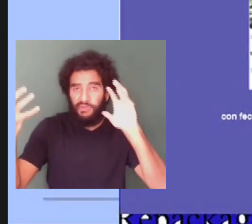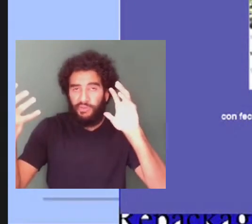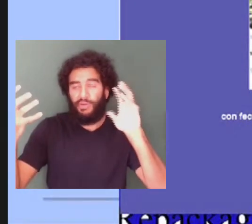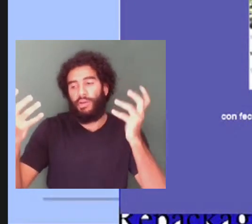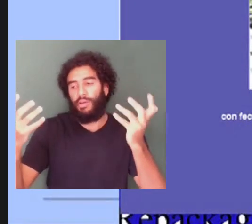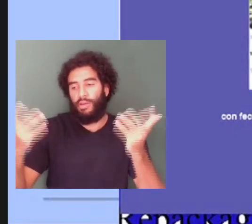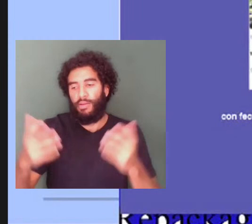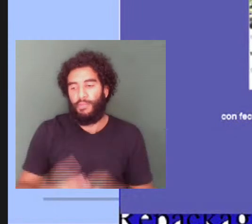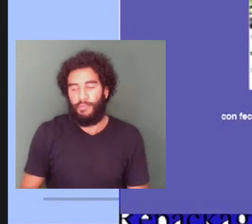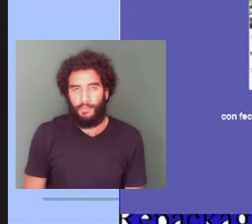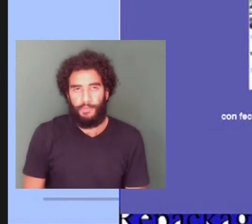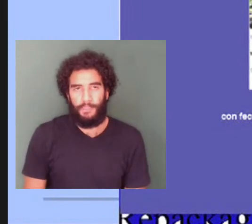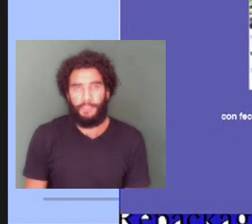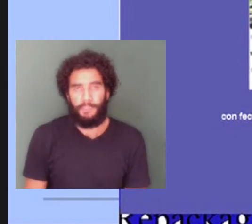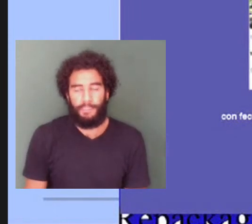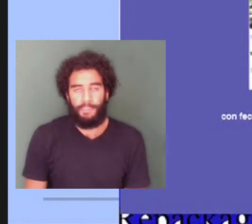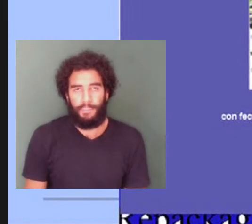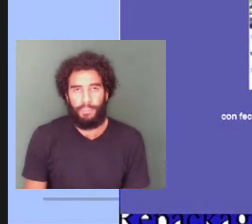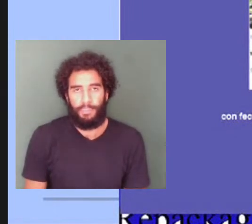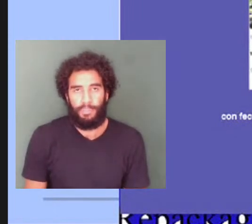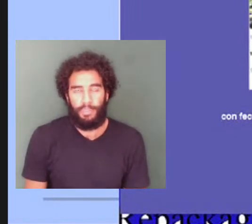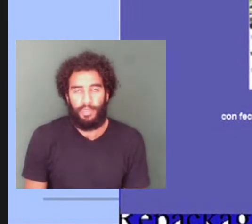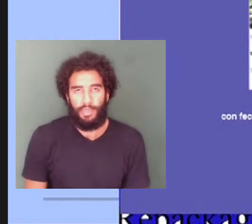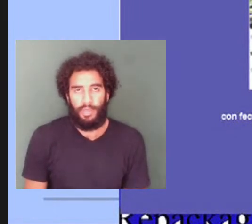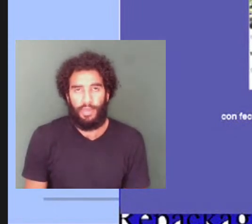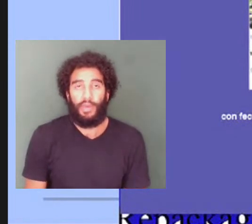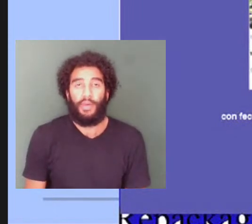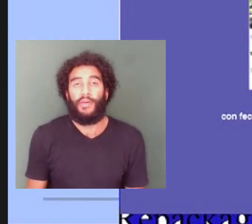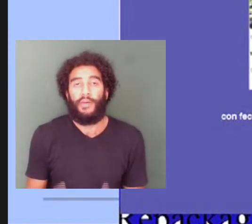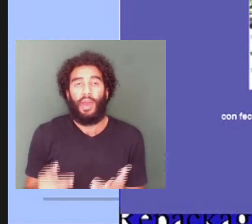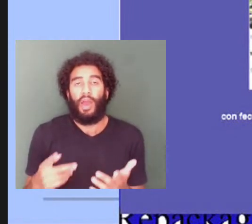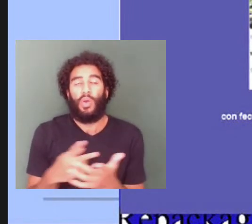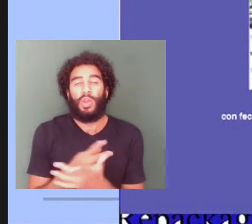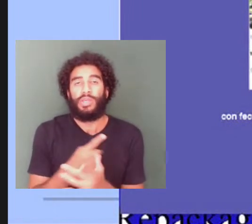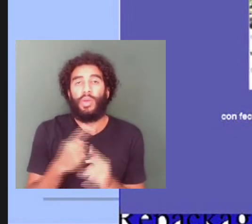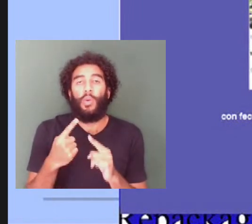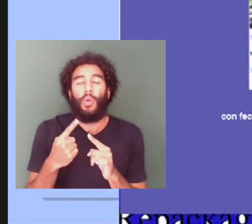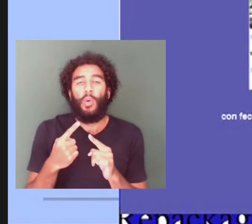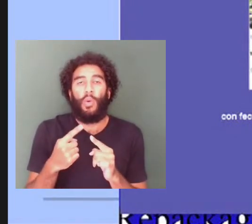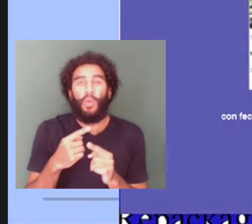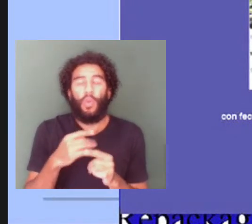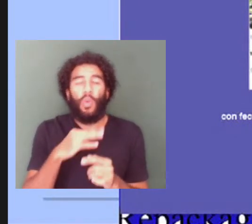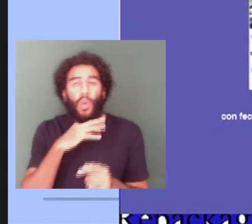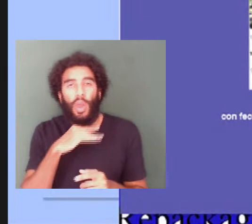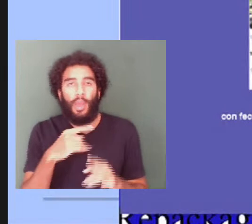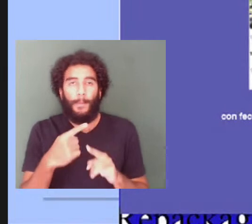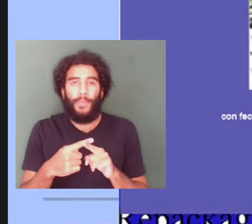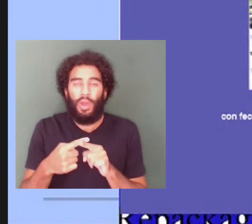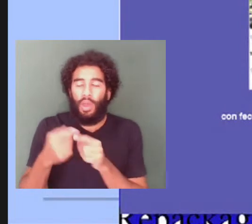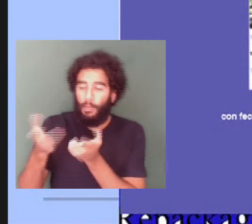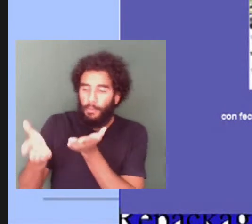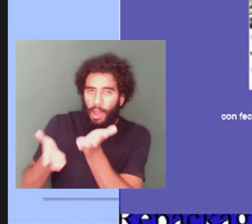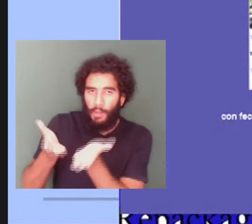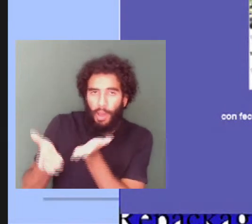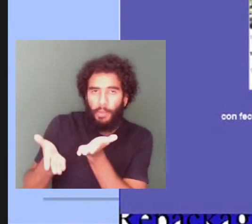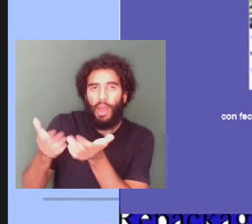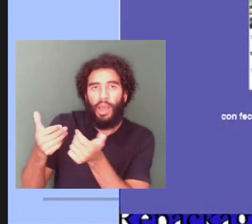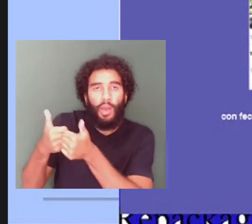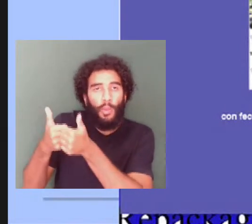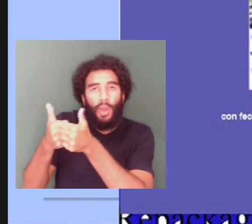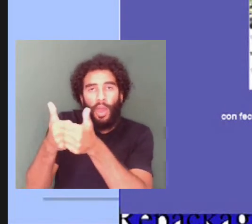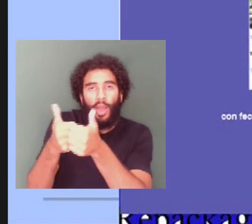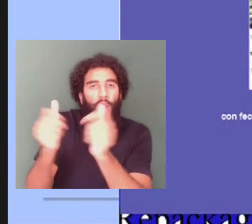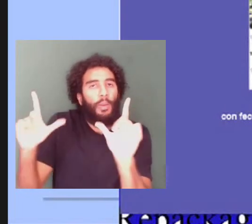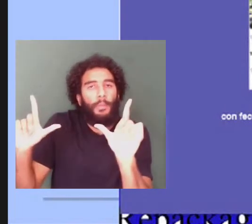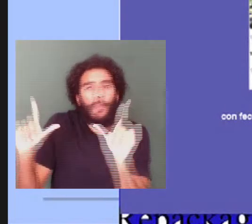weather-related events, and it was done in a very insistent way due to the lack of support